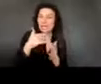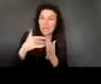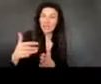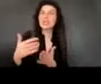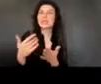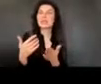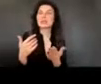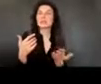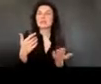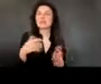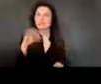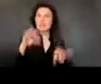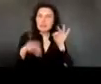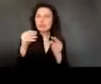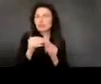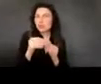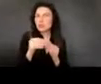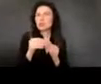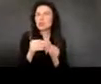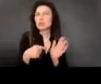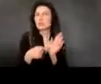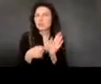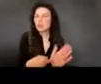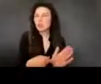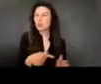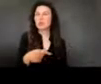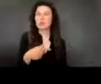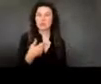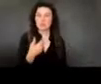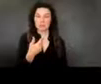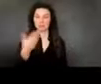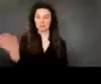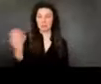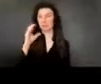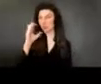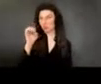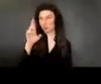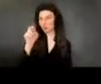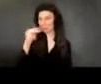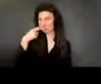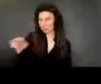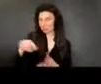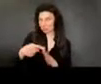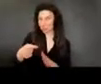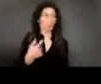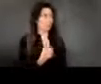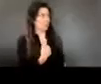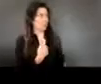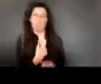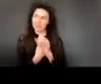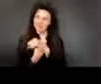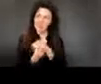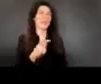And maybe, Ceren, you mind starting? Me? Oh, okay. Yes.